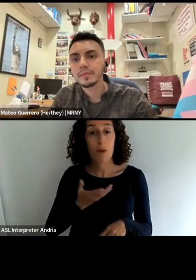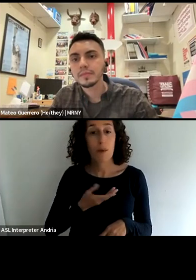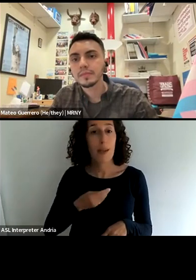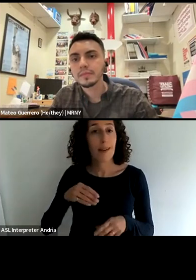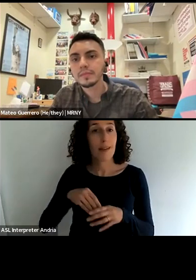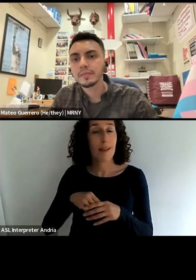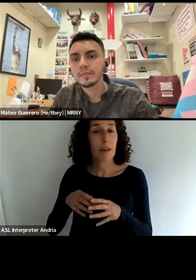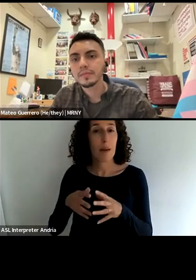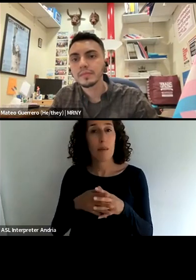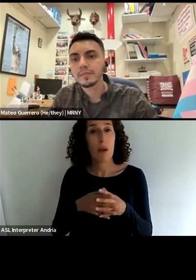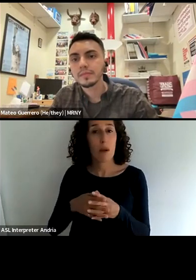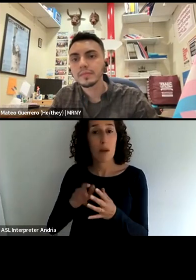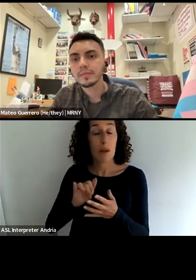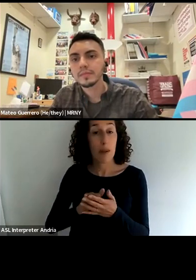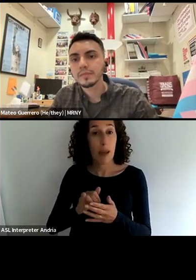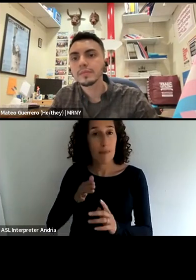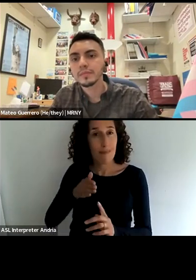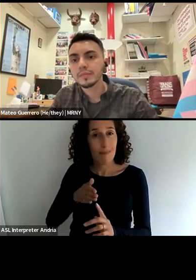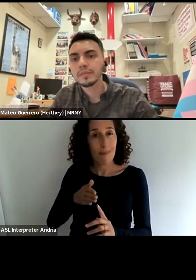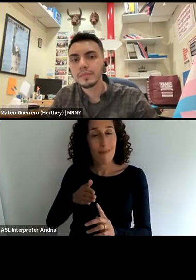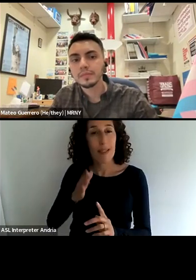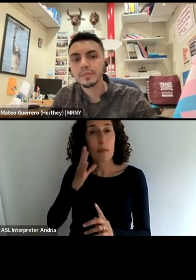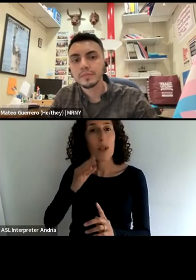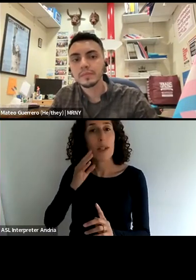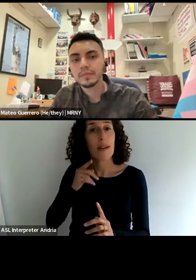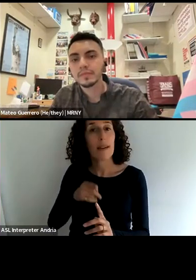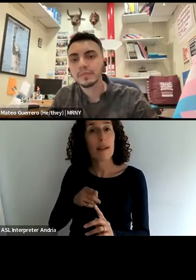sometimes that may be the family members